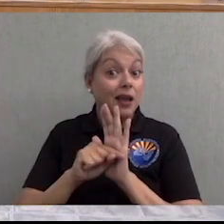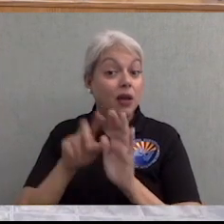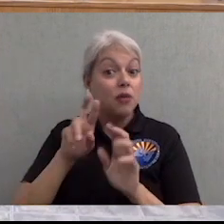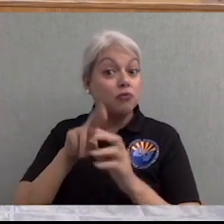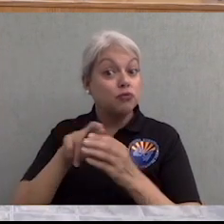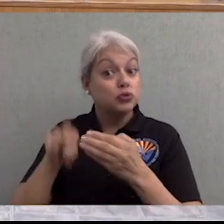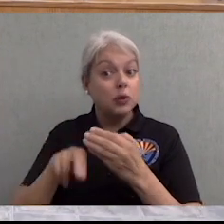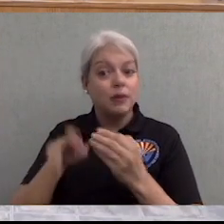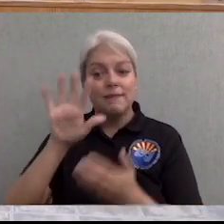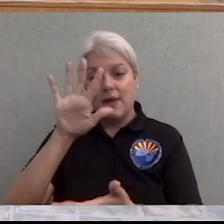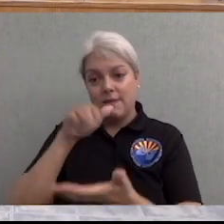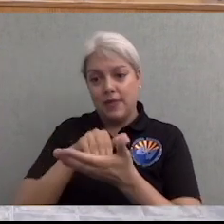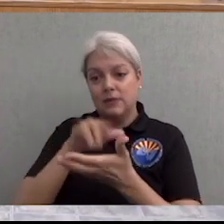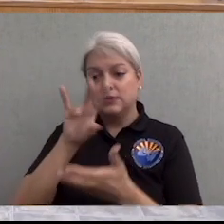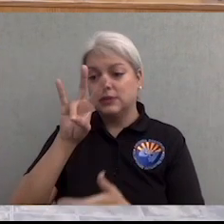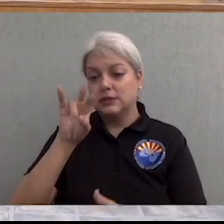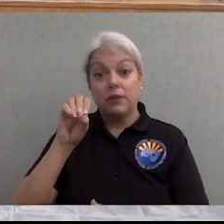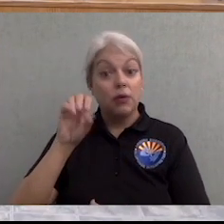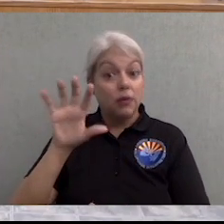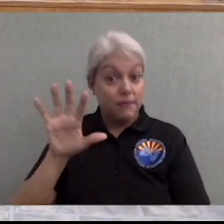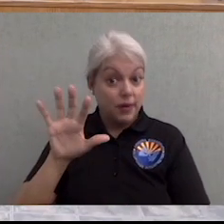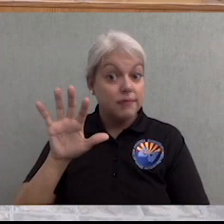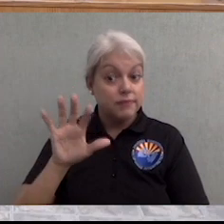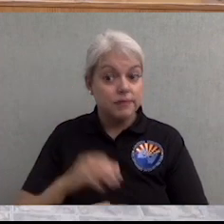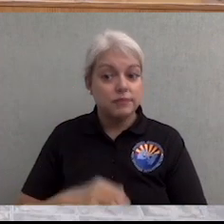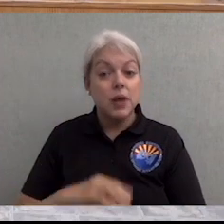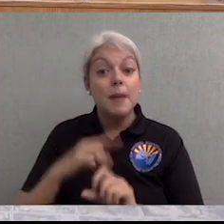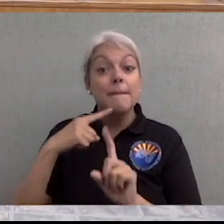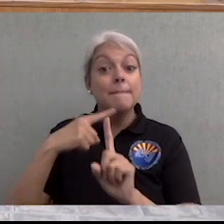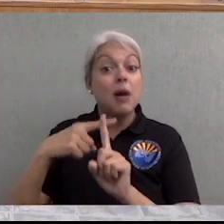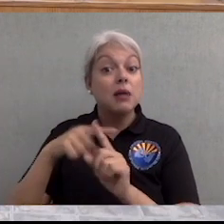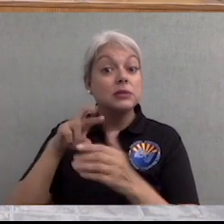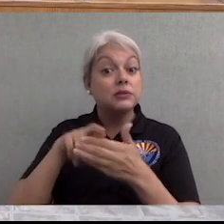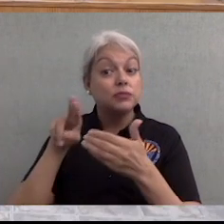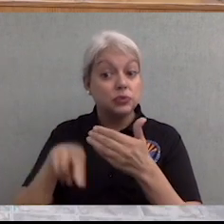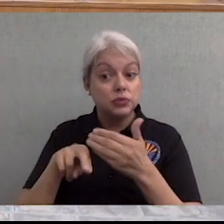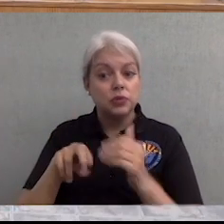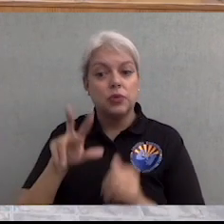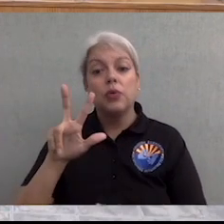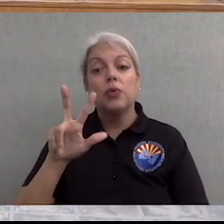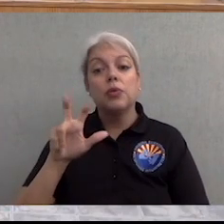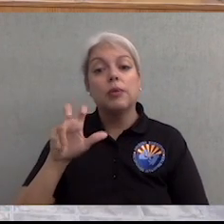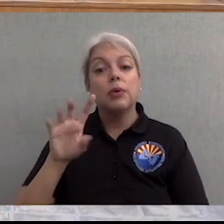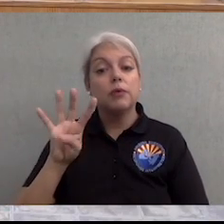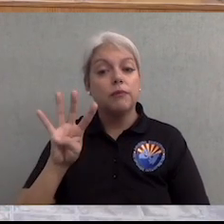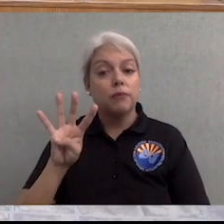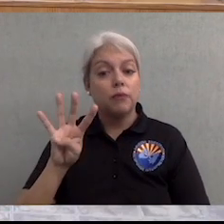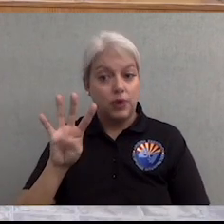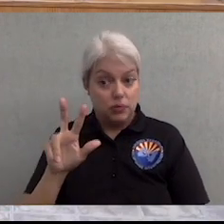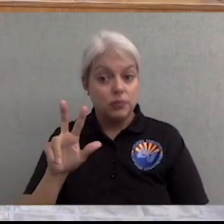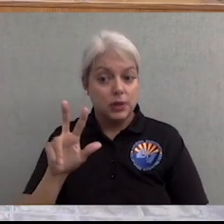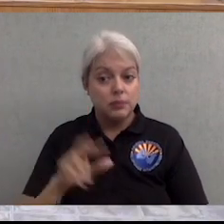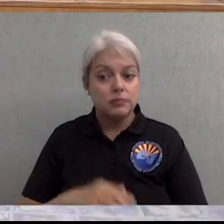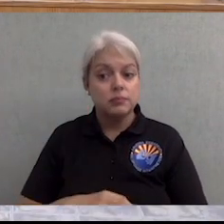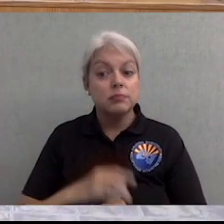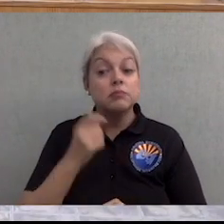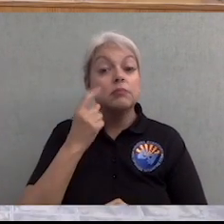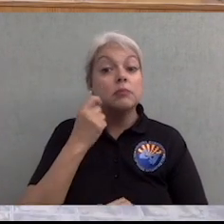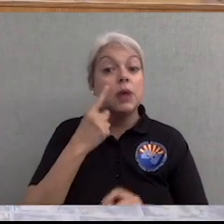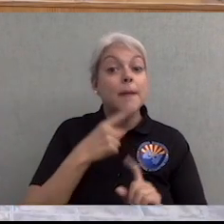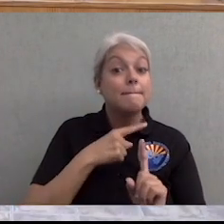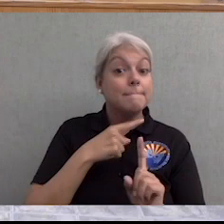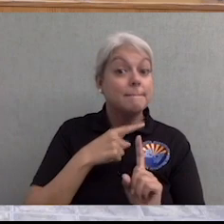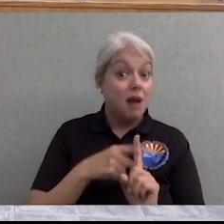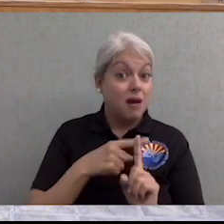5,705. Positive results were 343. Positive since last reporting period